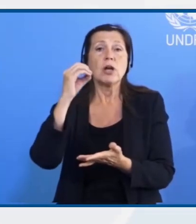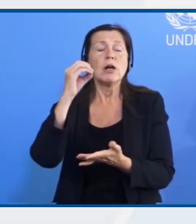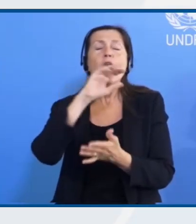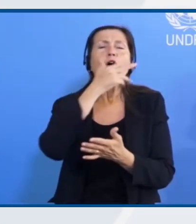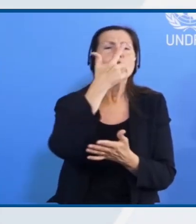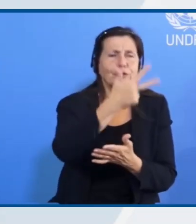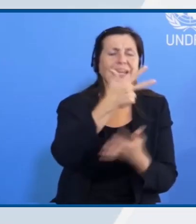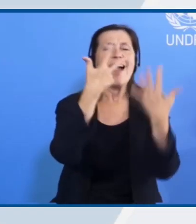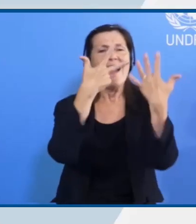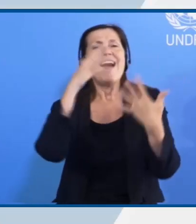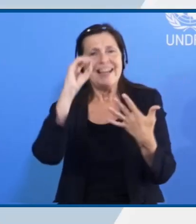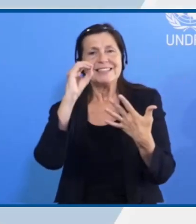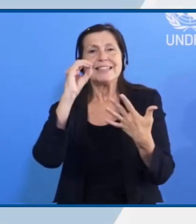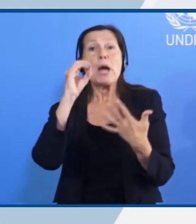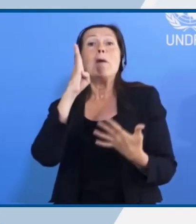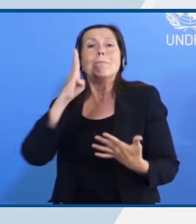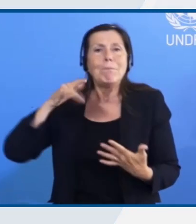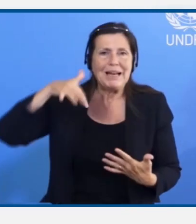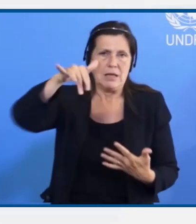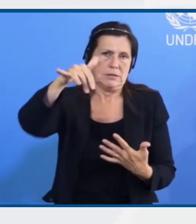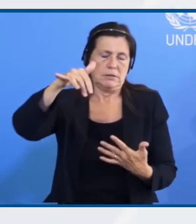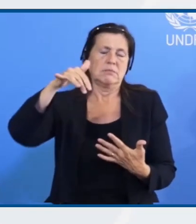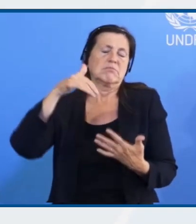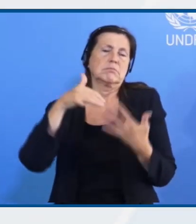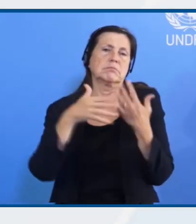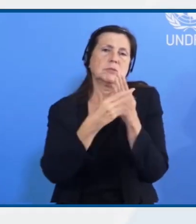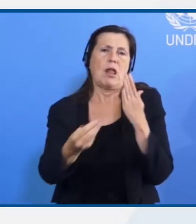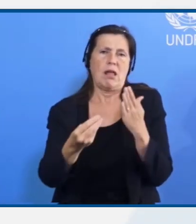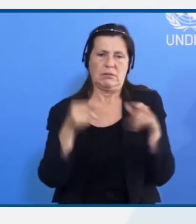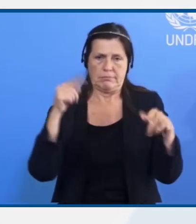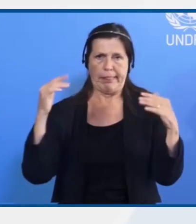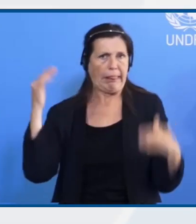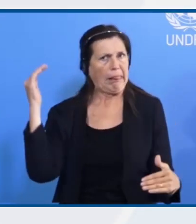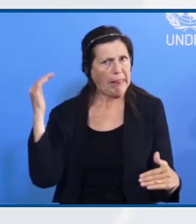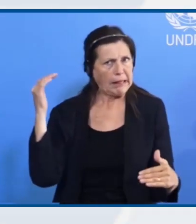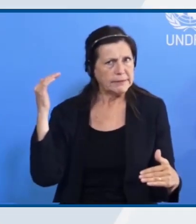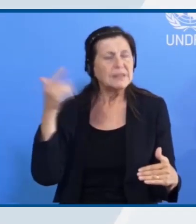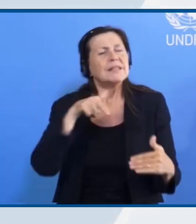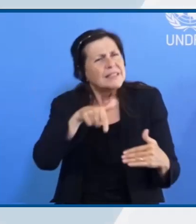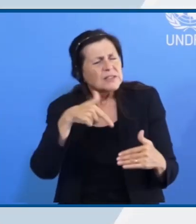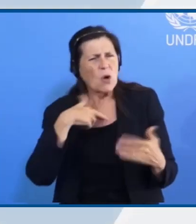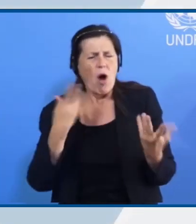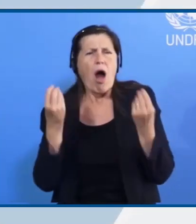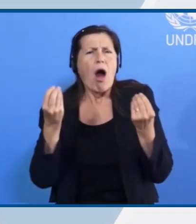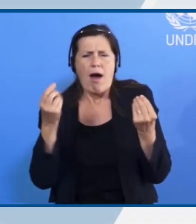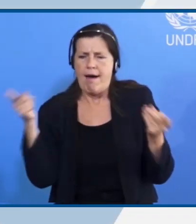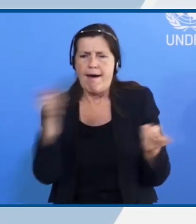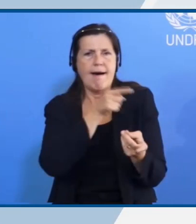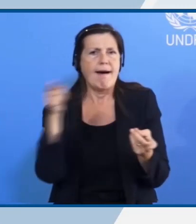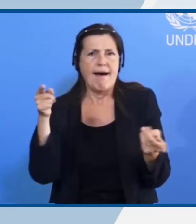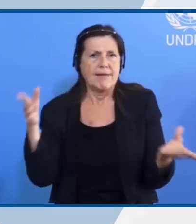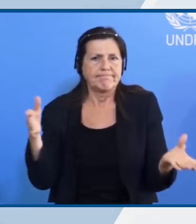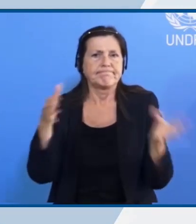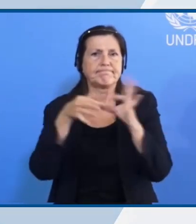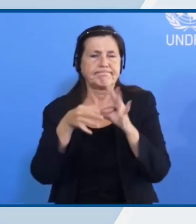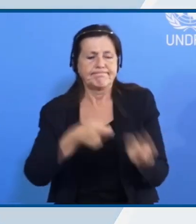in 2017 and 2018. So, how can local governments and communities work together to